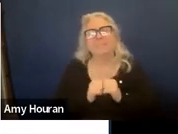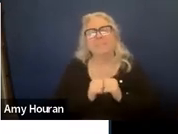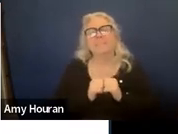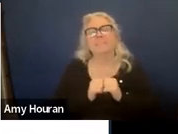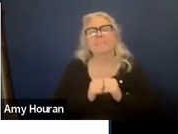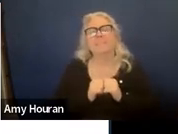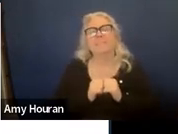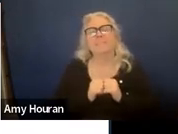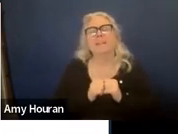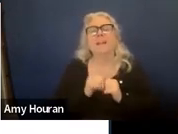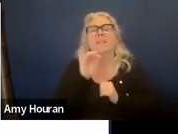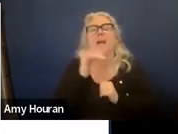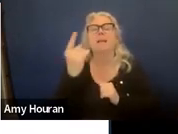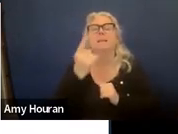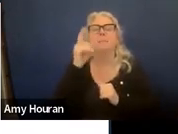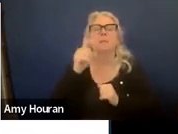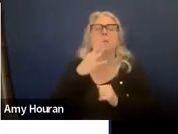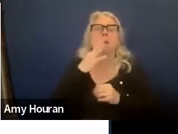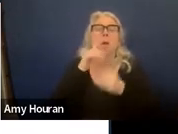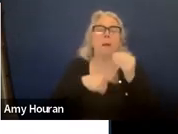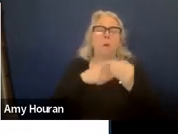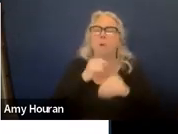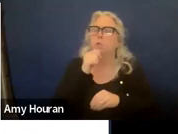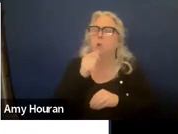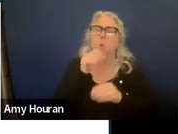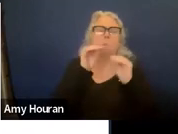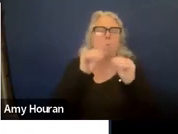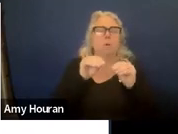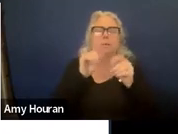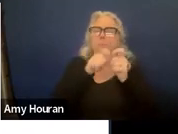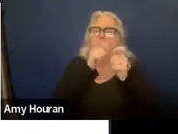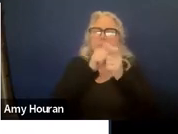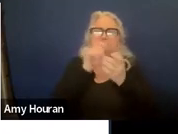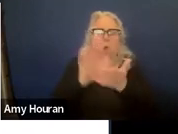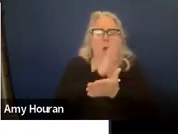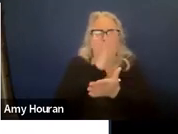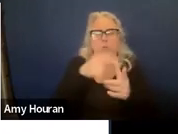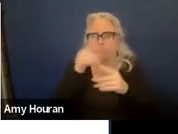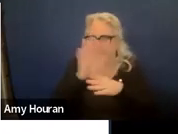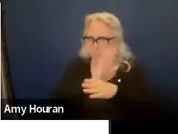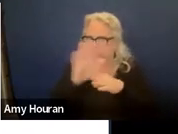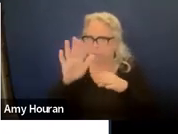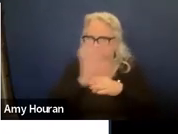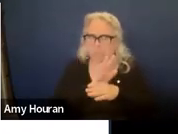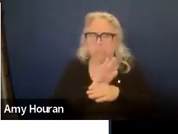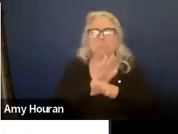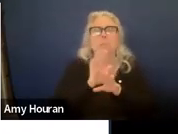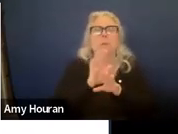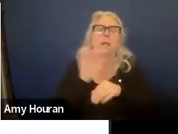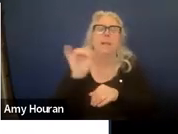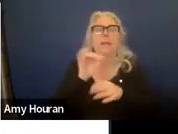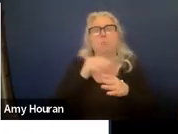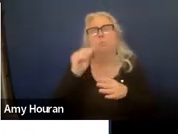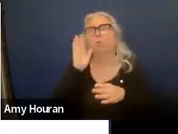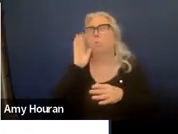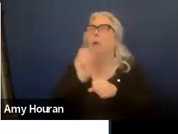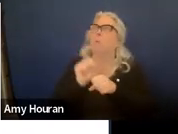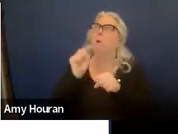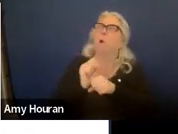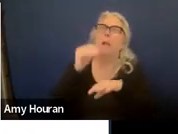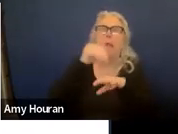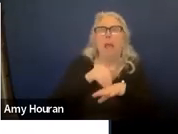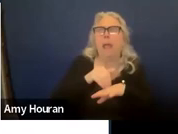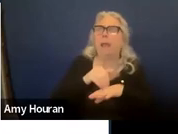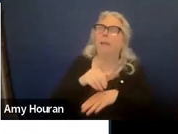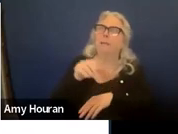Oh, this is something we need to talk about. Don't put specific colleges or businesses, you know, like student will work at this